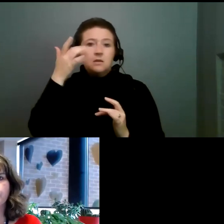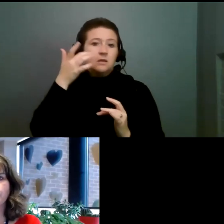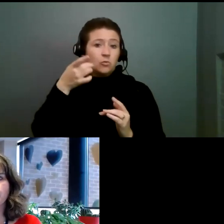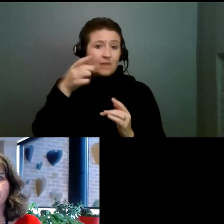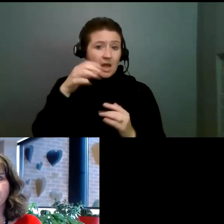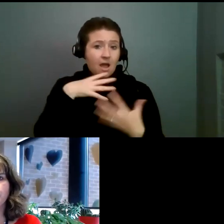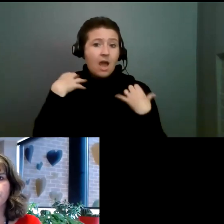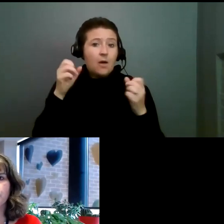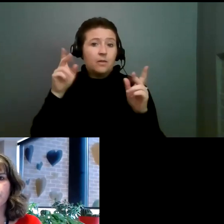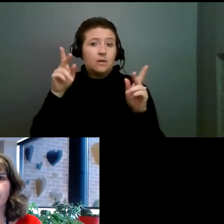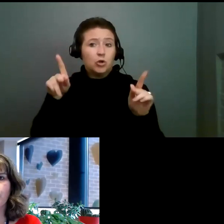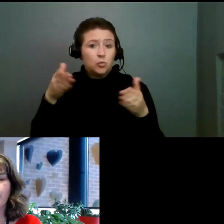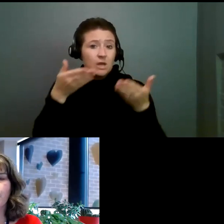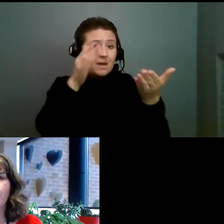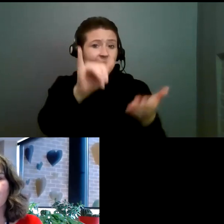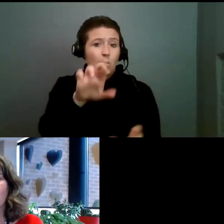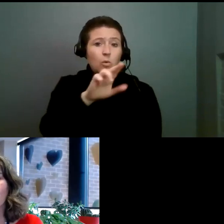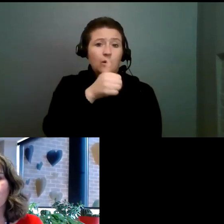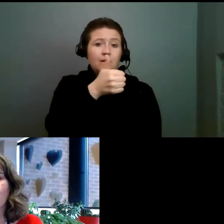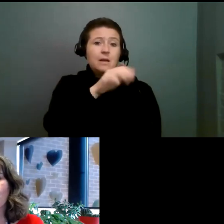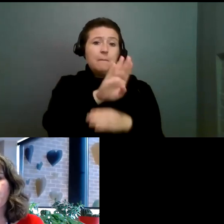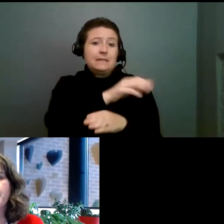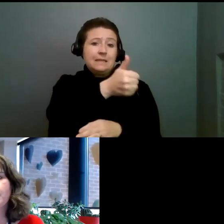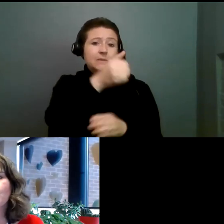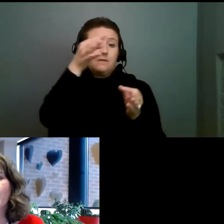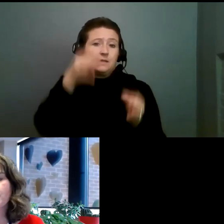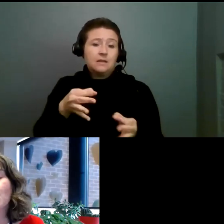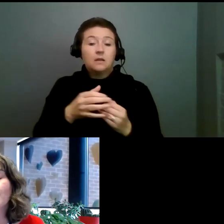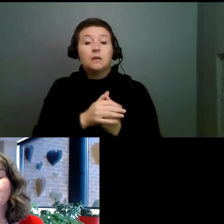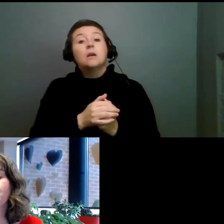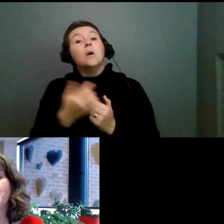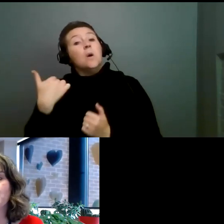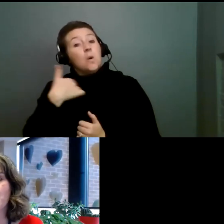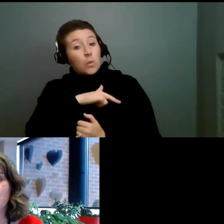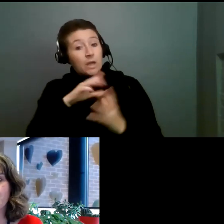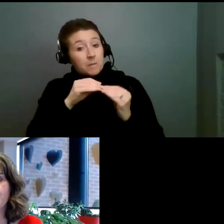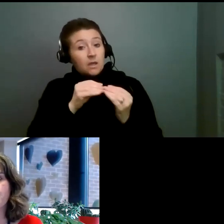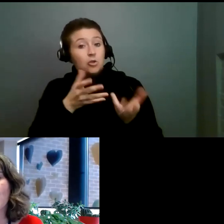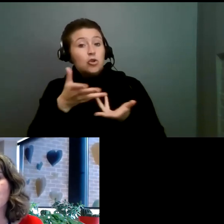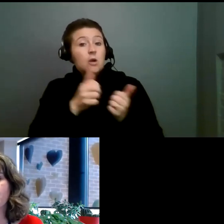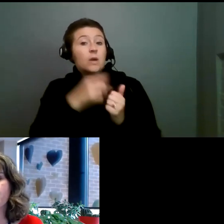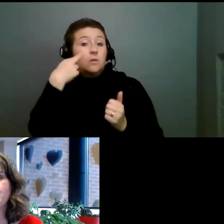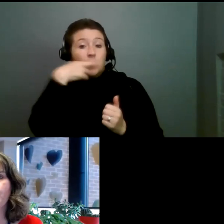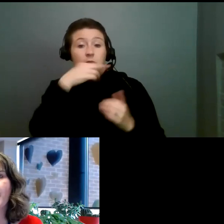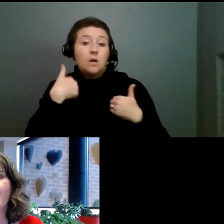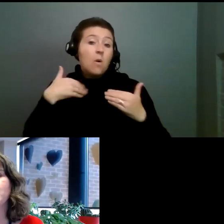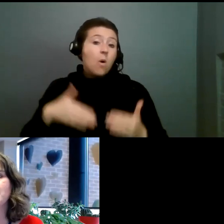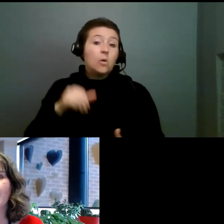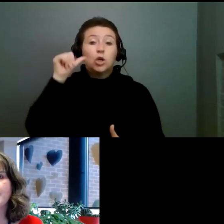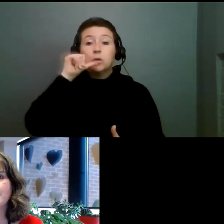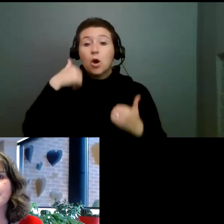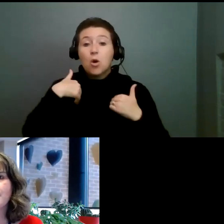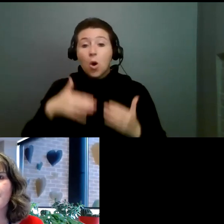or is this more of a personal choice? We meet and talk with restaurant owners, bar owners when we have